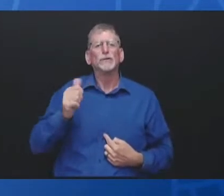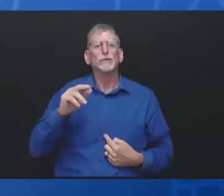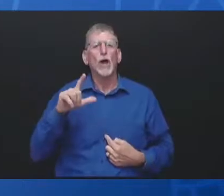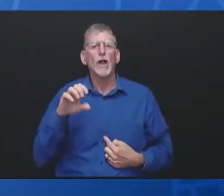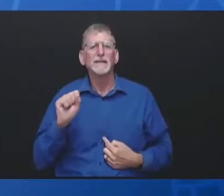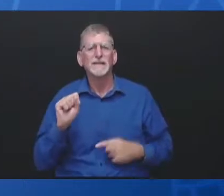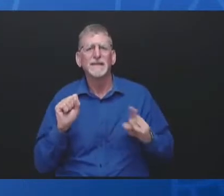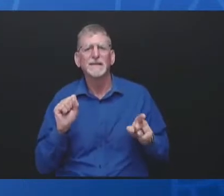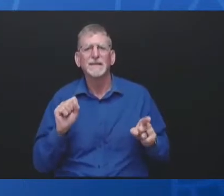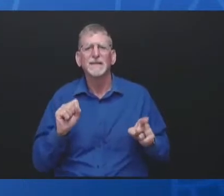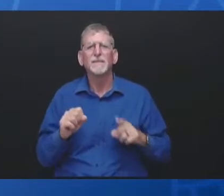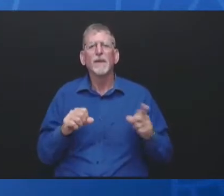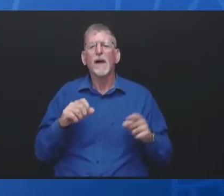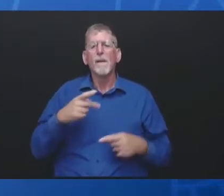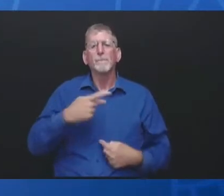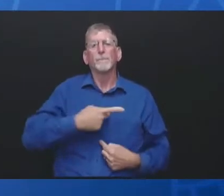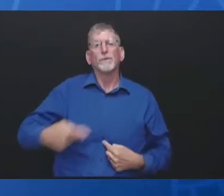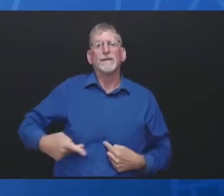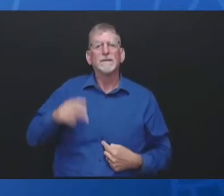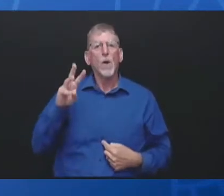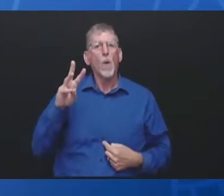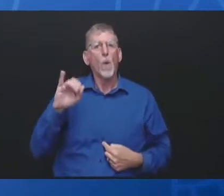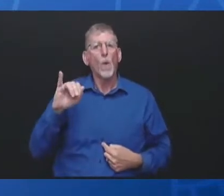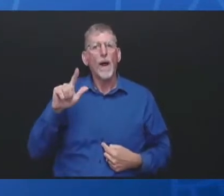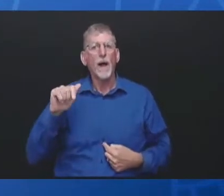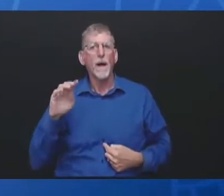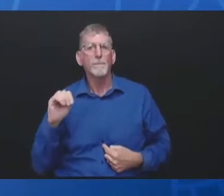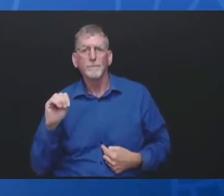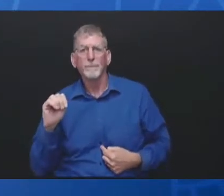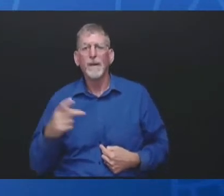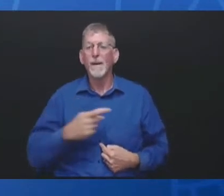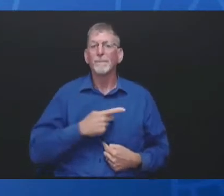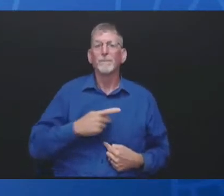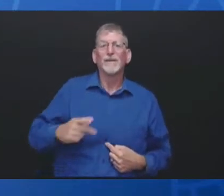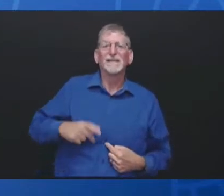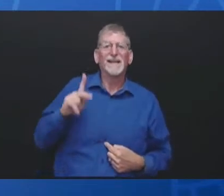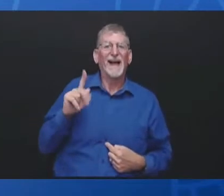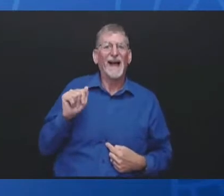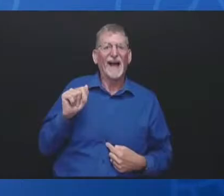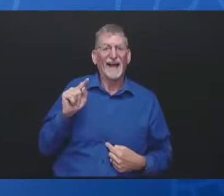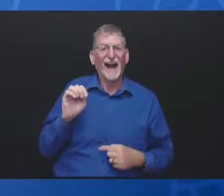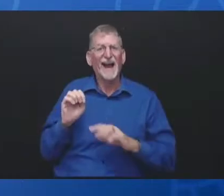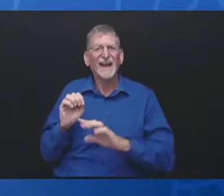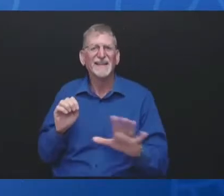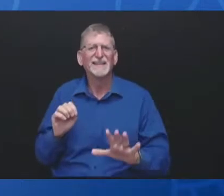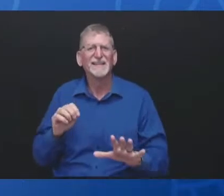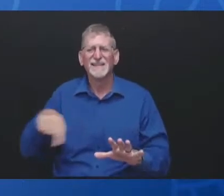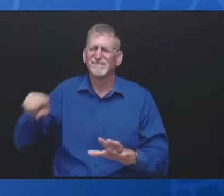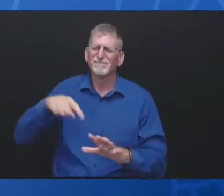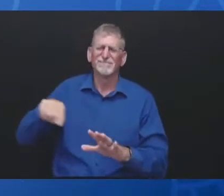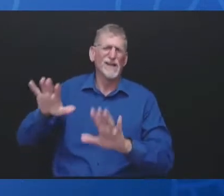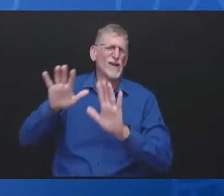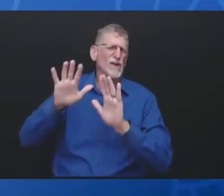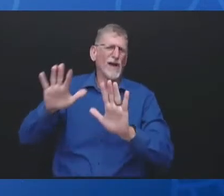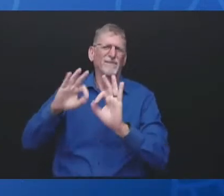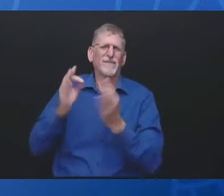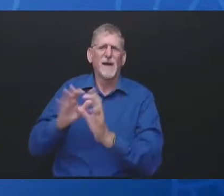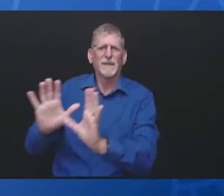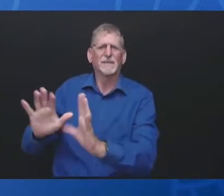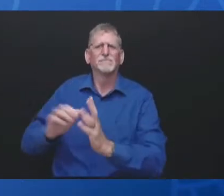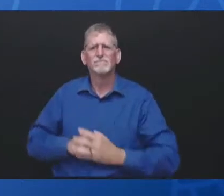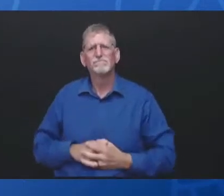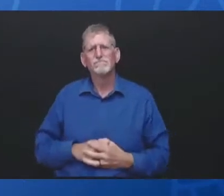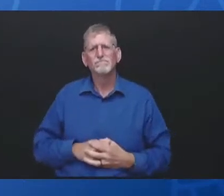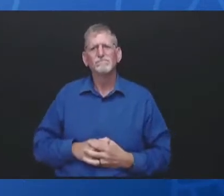William and Princess Kate. I think they're a great family. That's it. Yes, John, go ahead. If you don't mind, let me go back